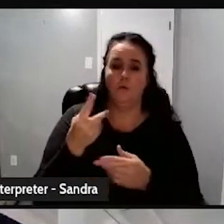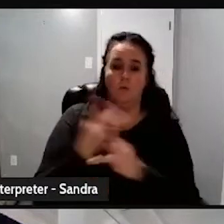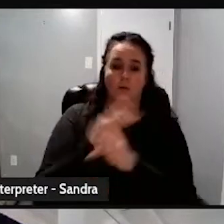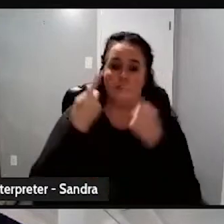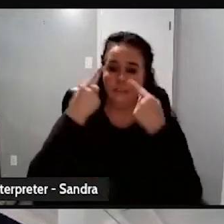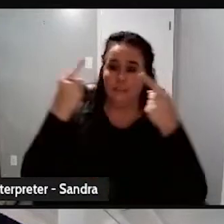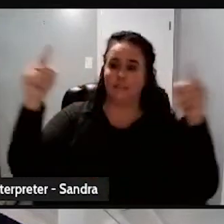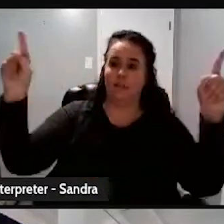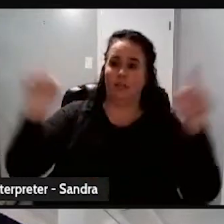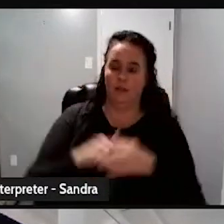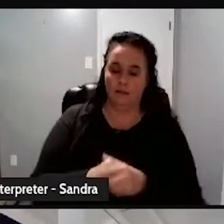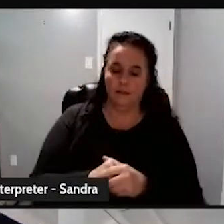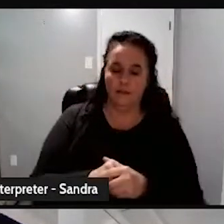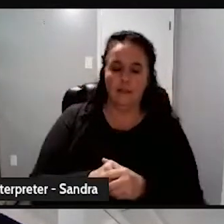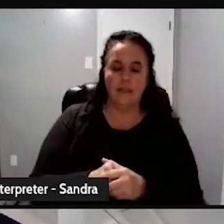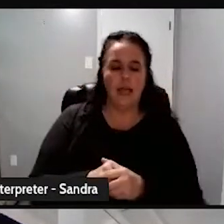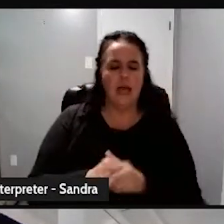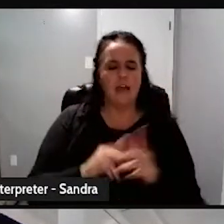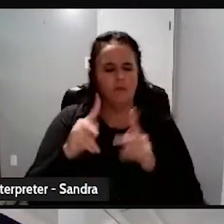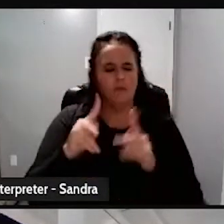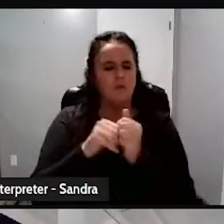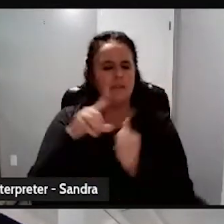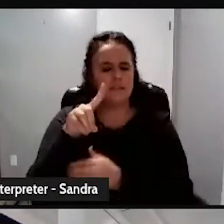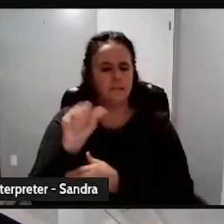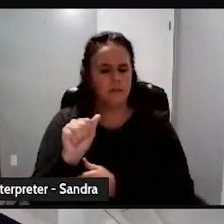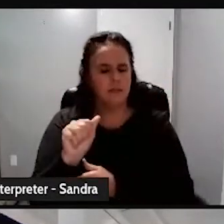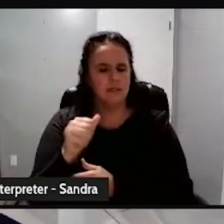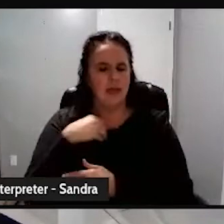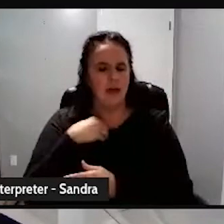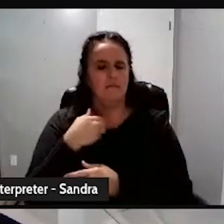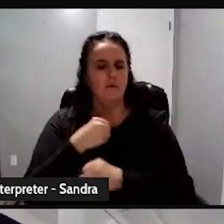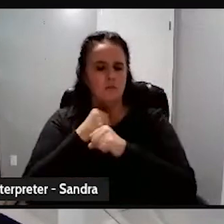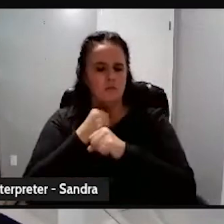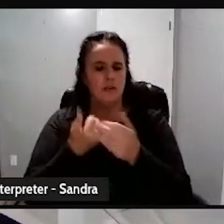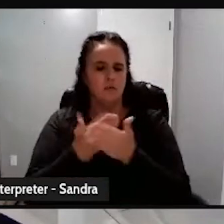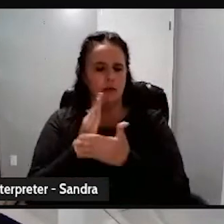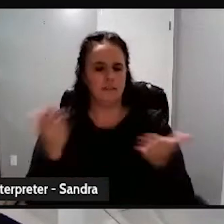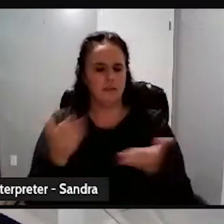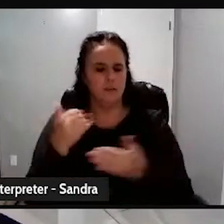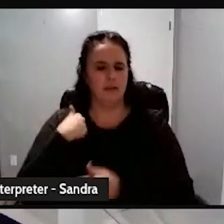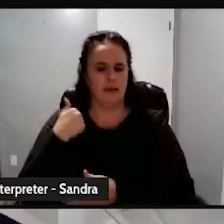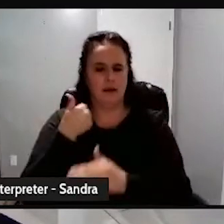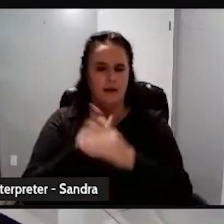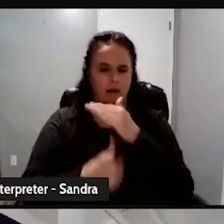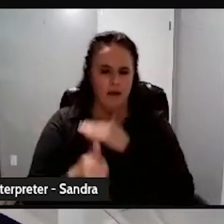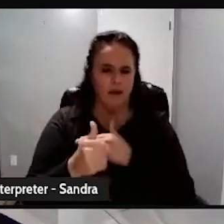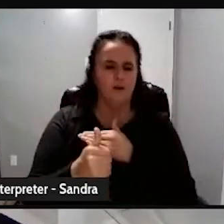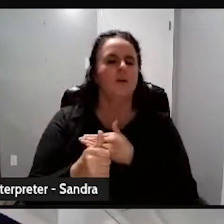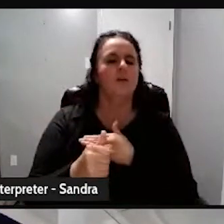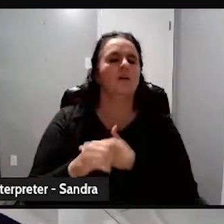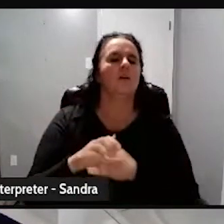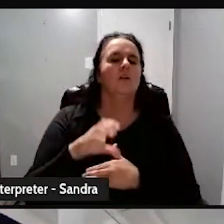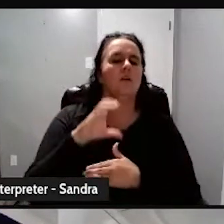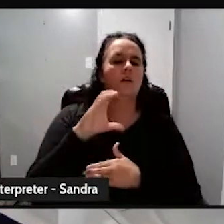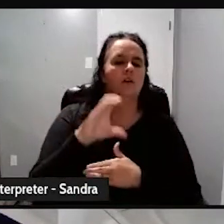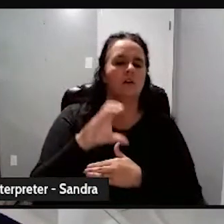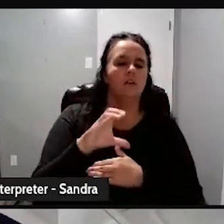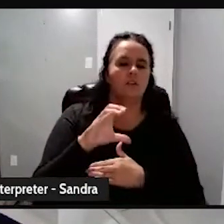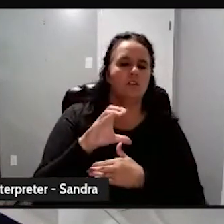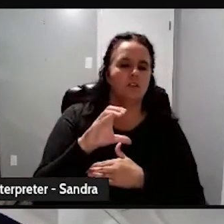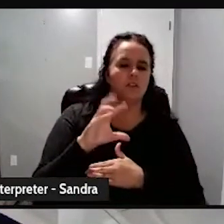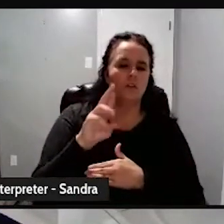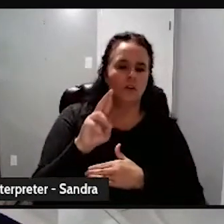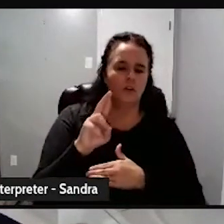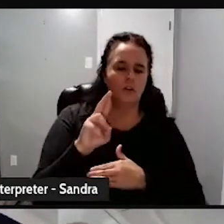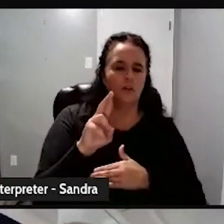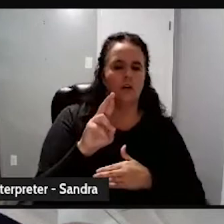why people with disabilities have protected rights in Canada under the Charter of Rights and Freedoms and the Human Rights Codes